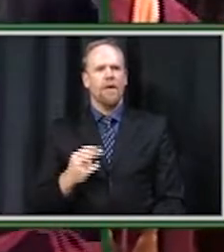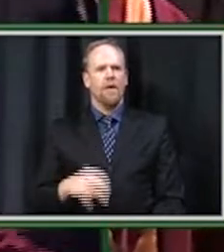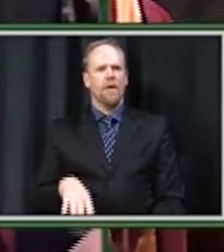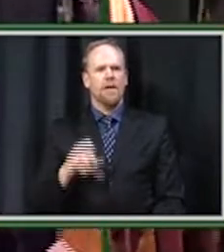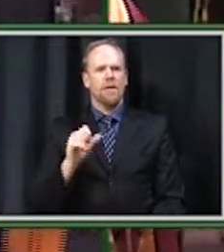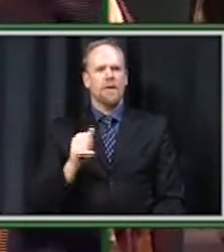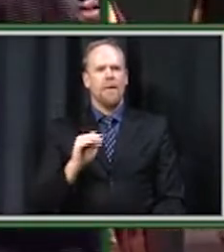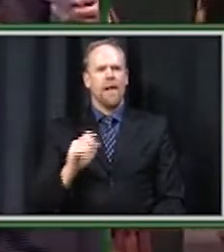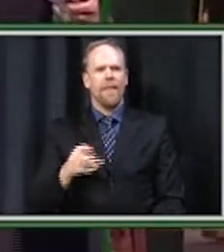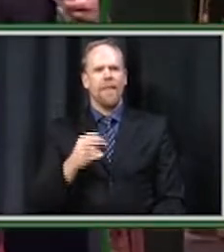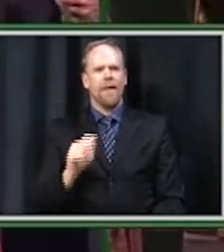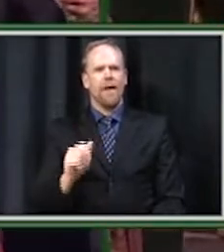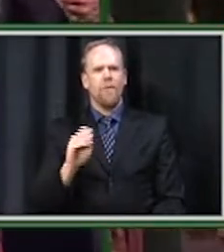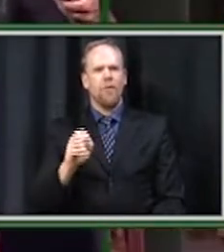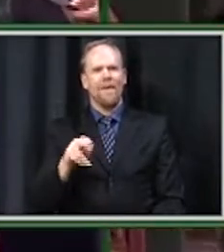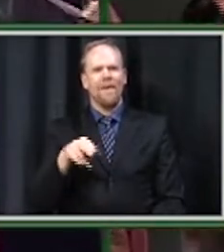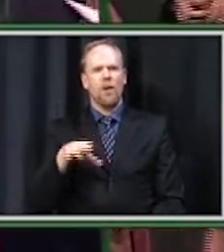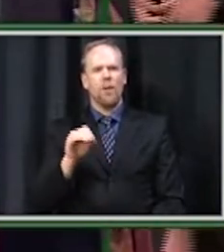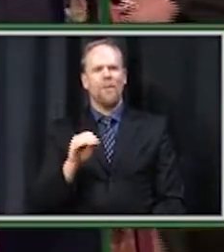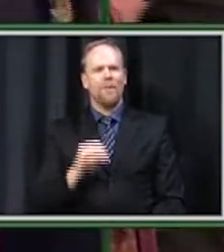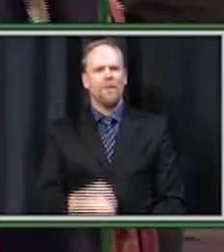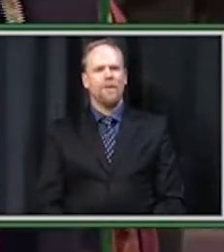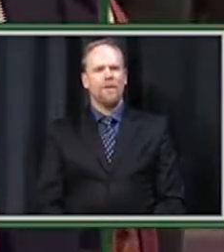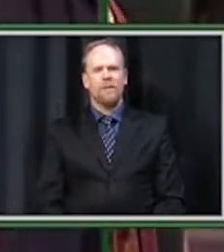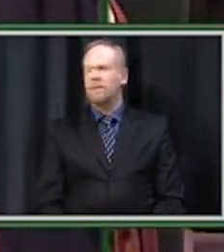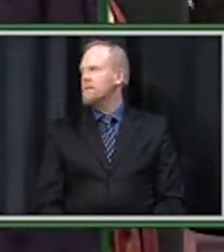Samantha Marino.